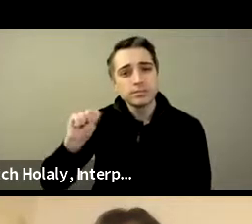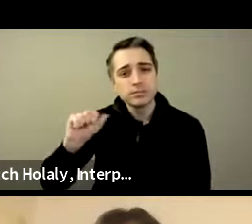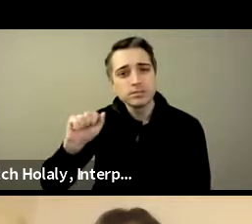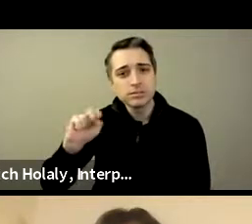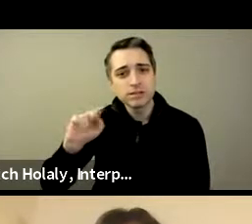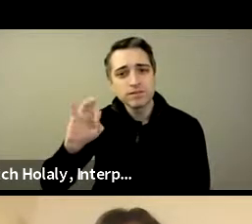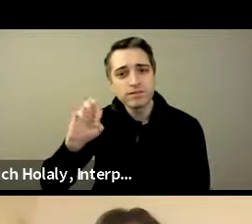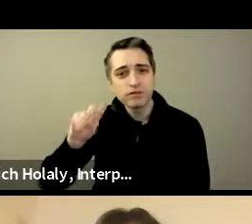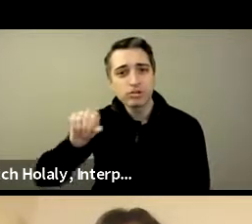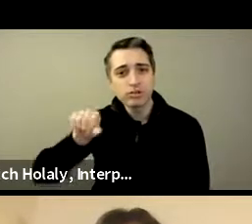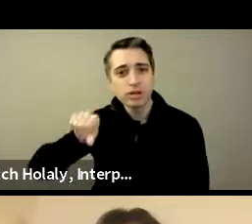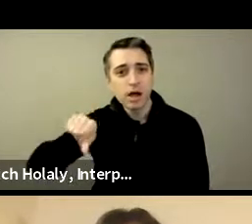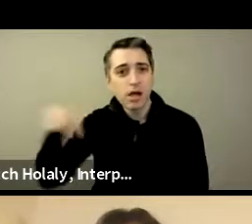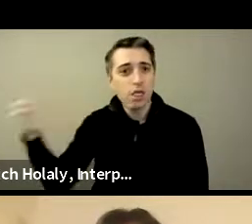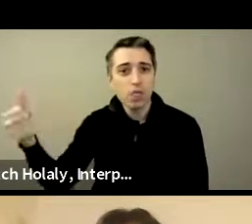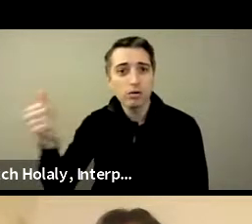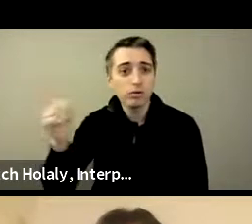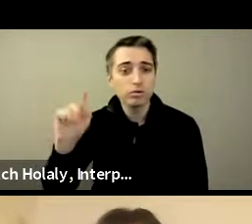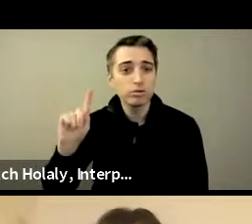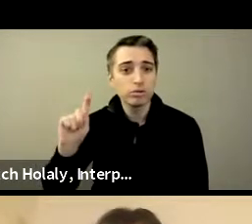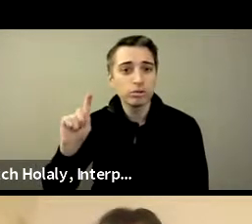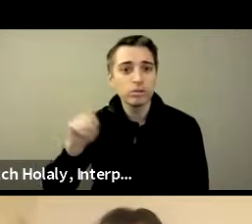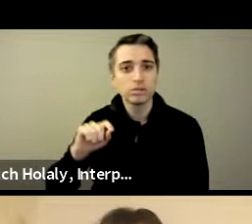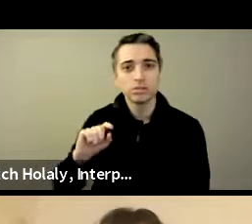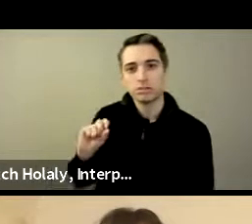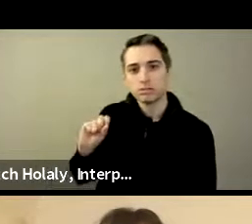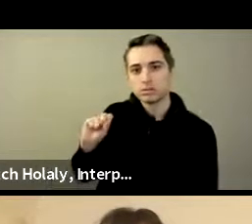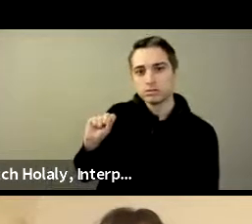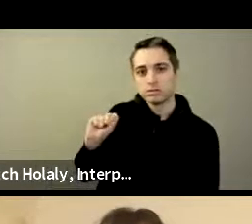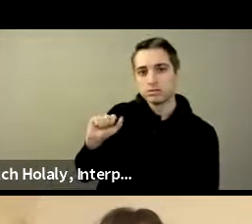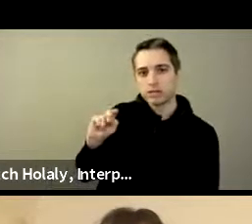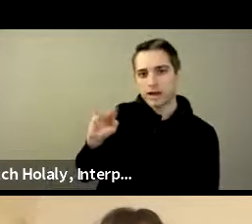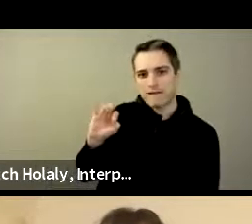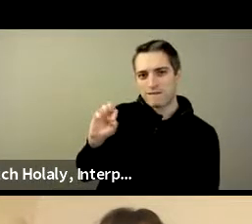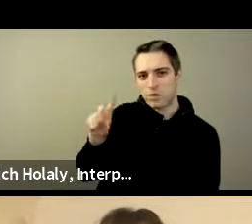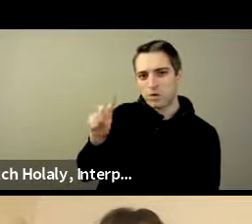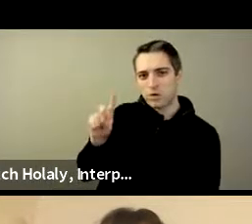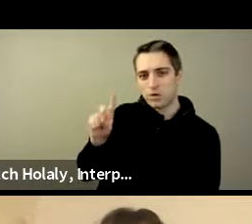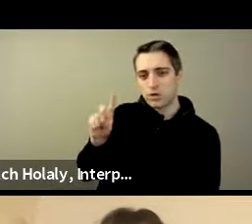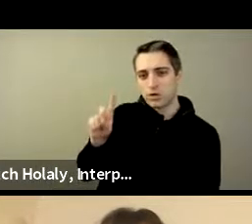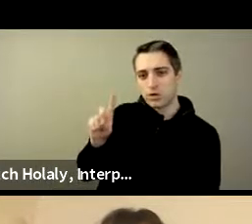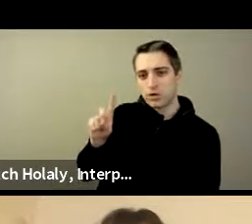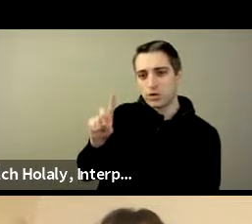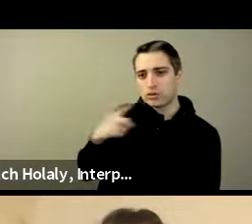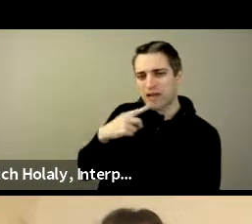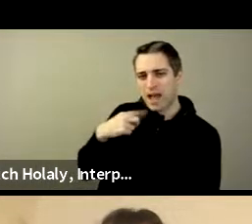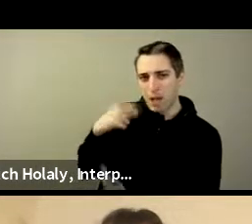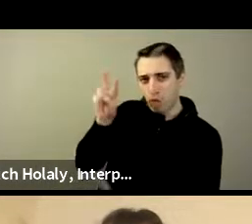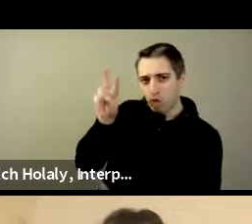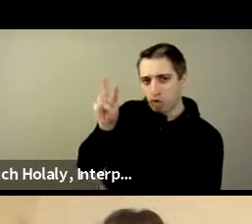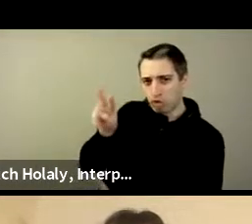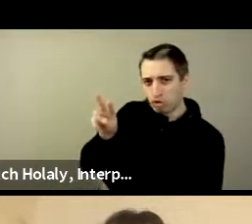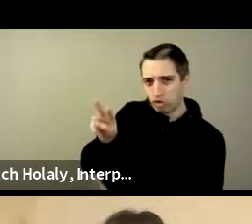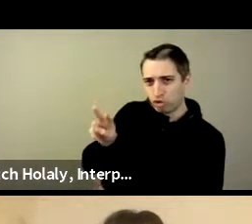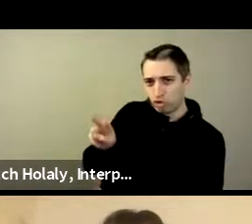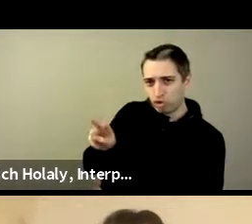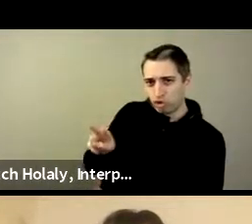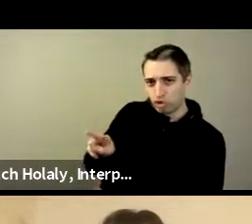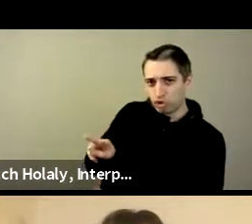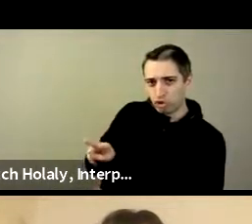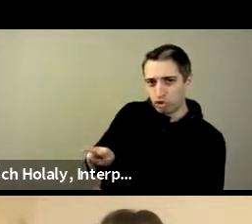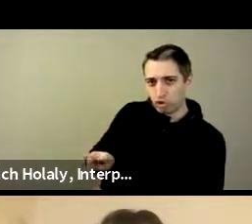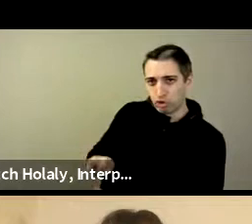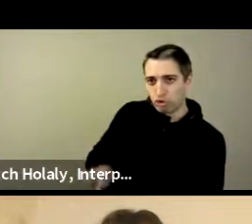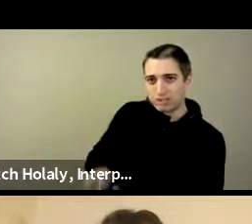Okay. Chair Clayton, I am just taking a look through the participant list really quickly to look for